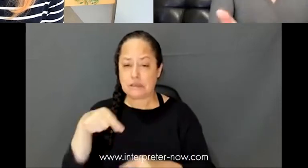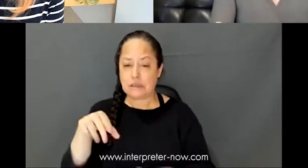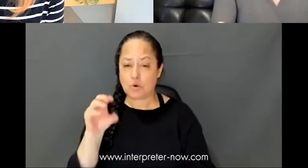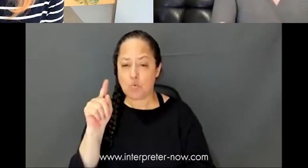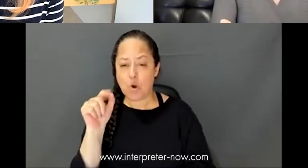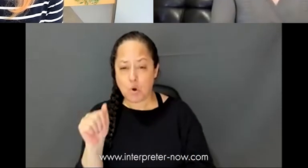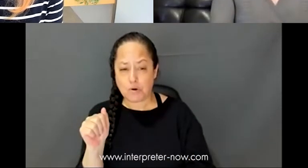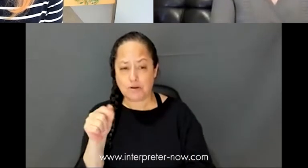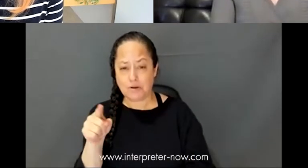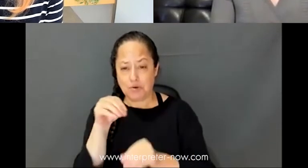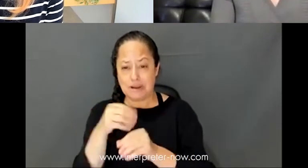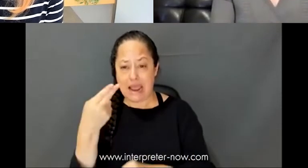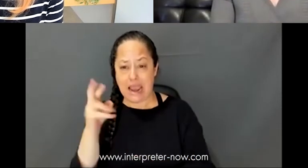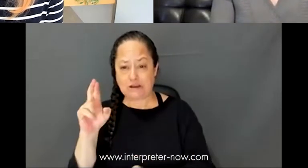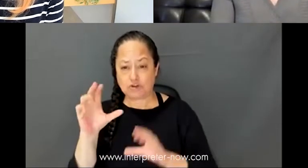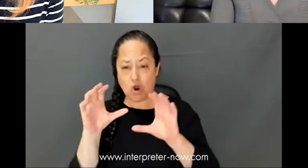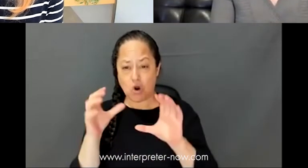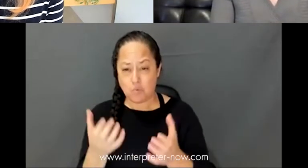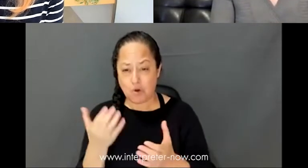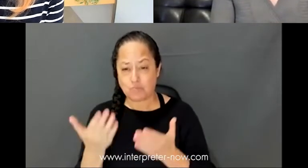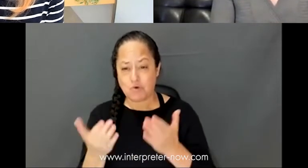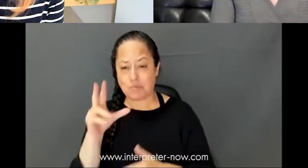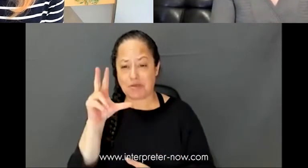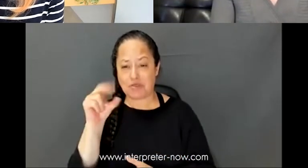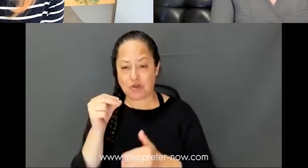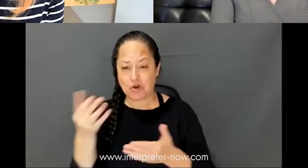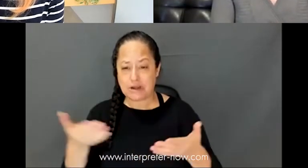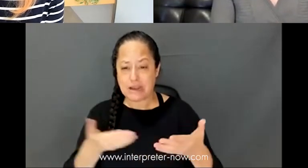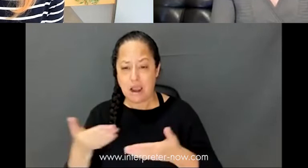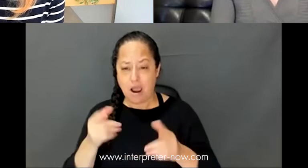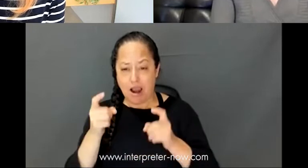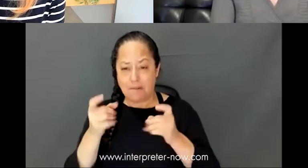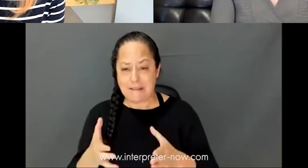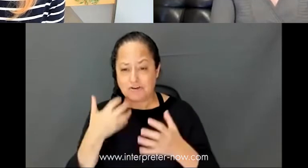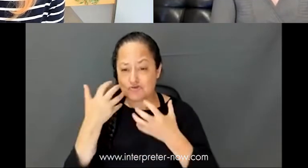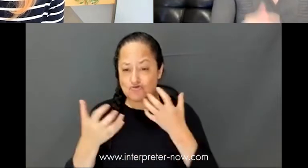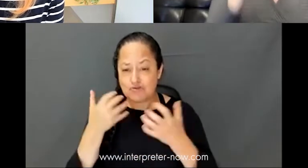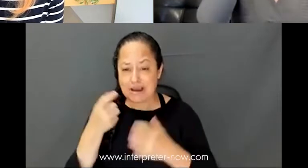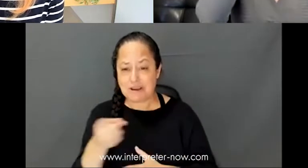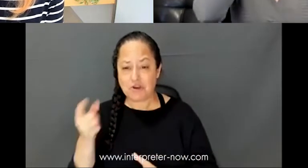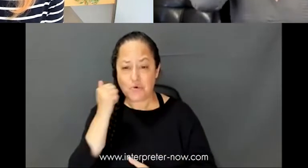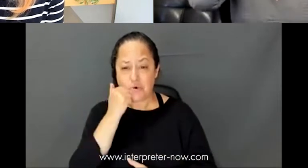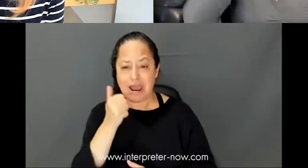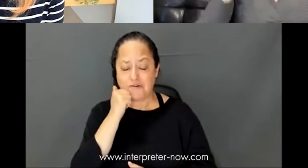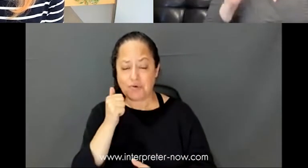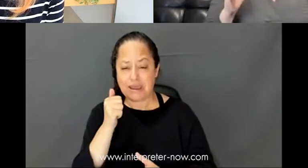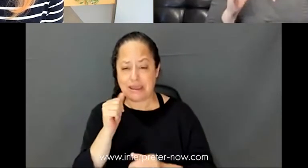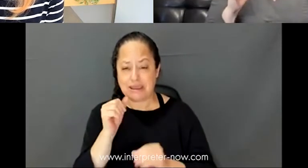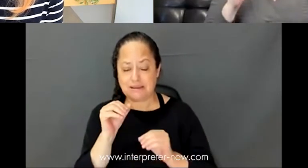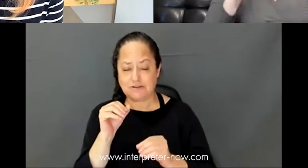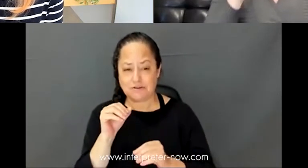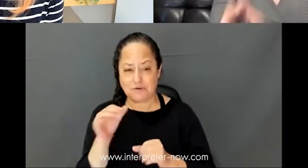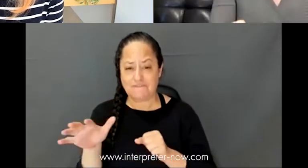If you're in the HR world, there's probably 30 hiring managers that are screaming at you every day to fill roles.